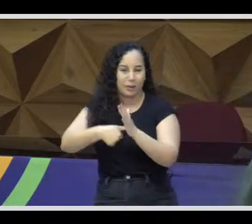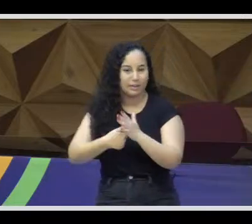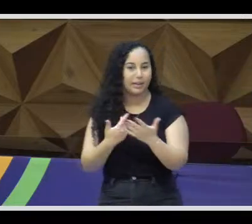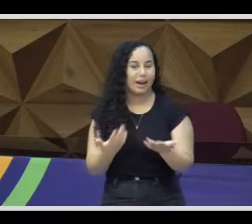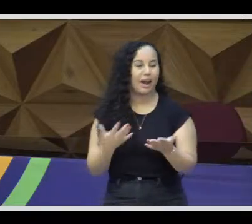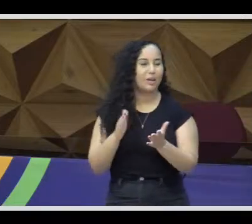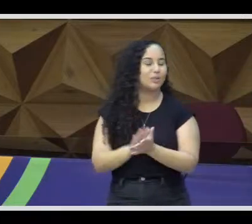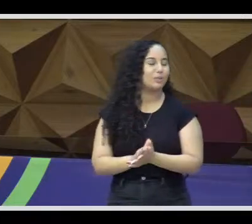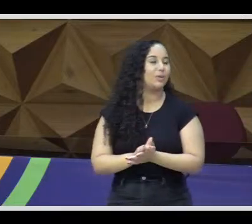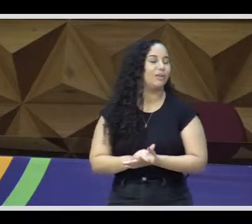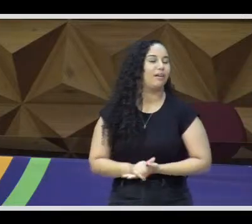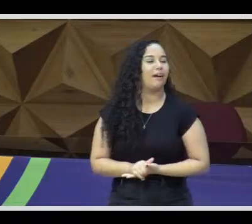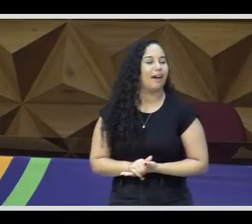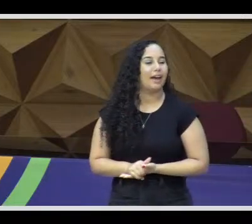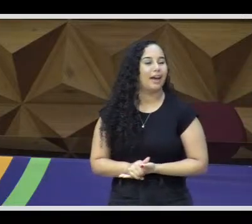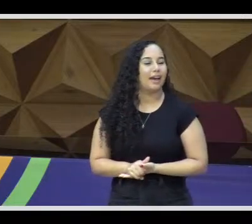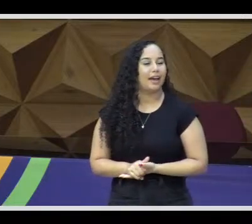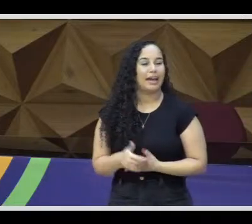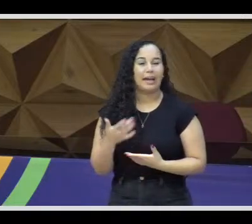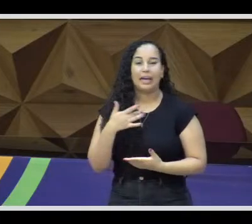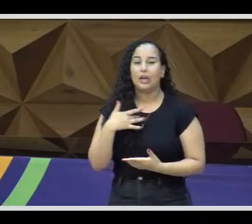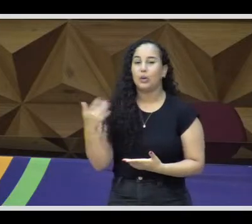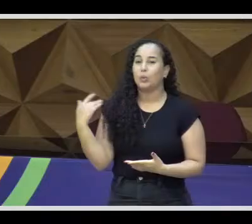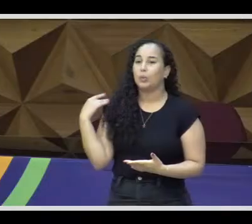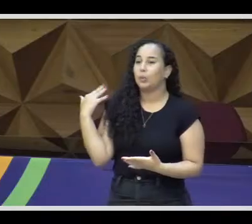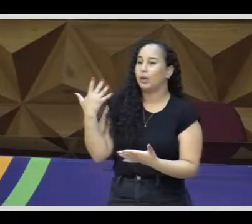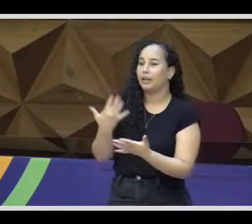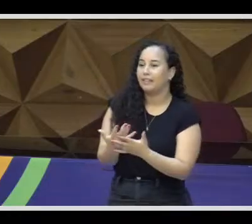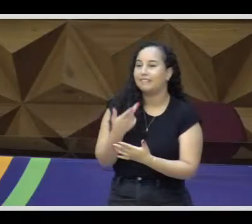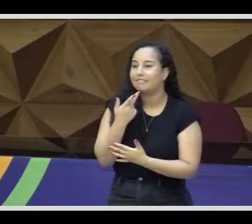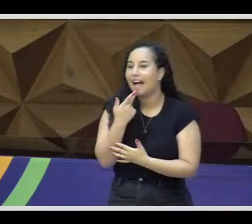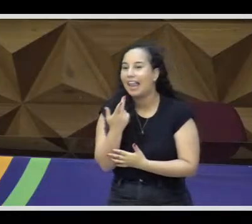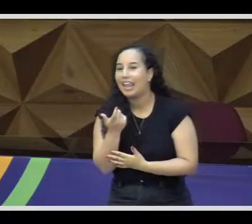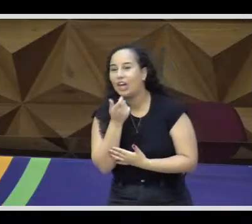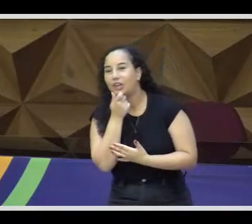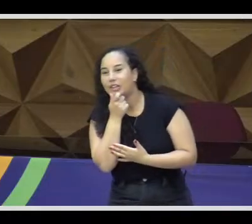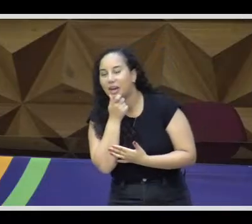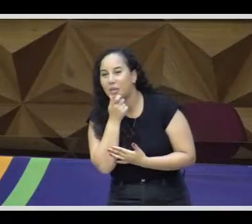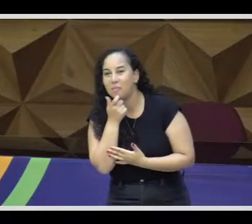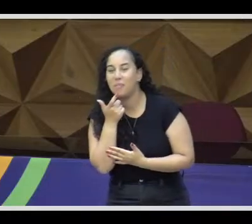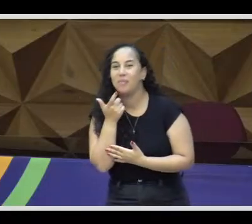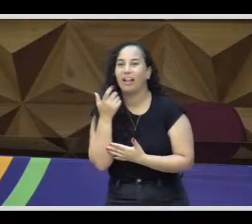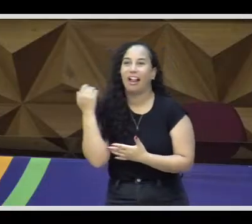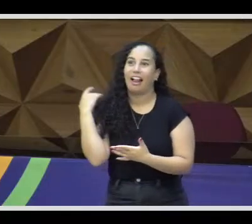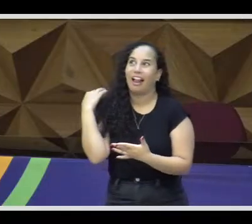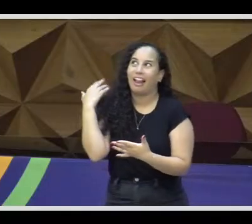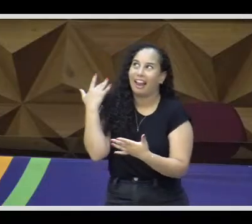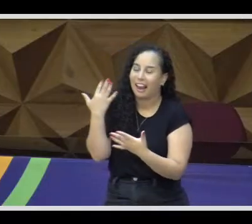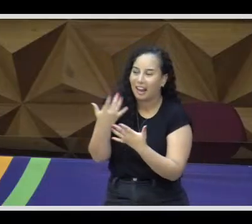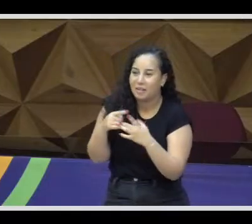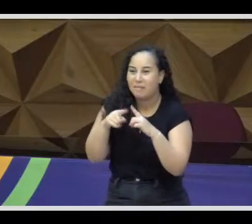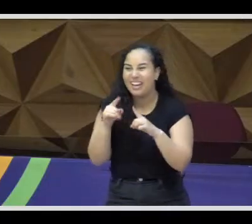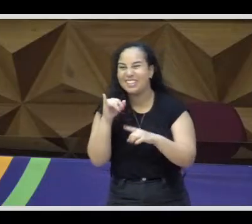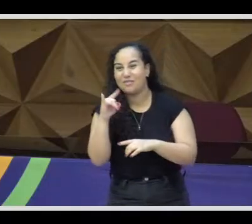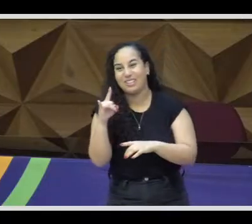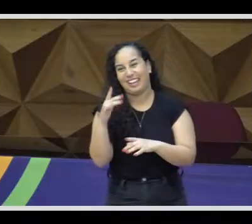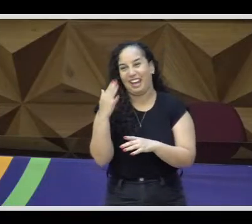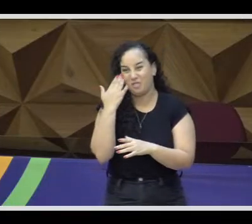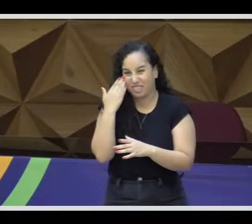I haven't been speaking in English for so long now, so if you don't understand me, I'm